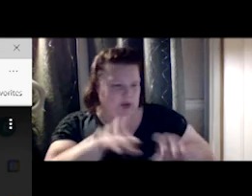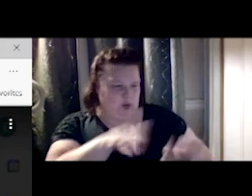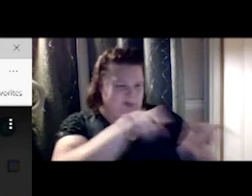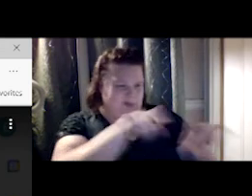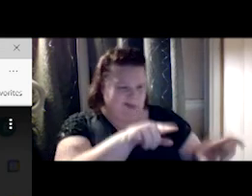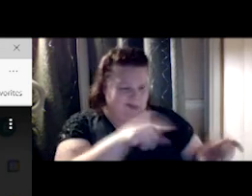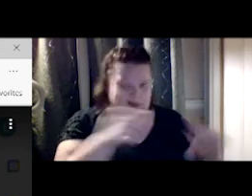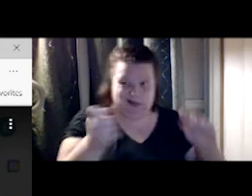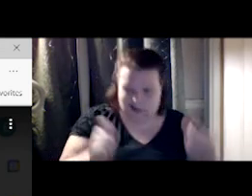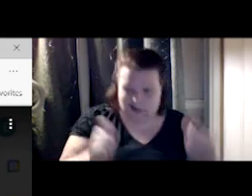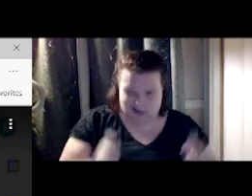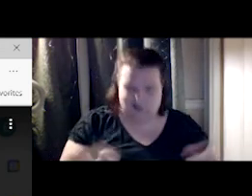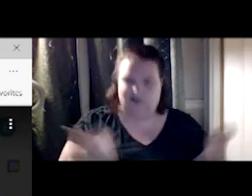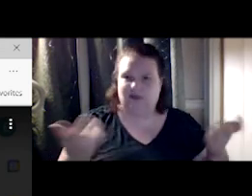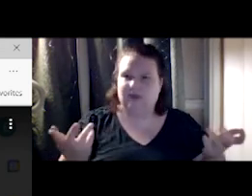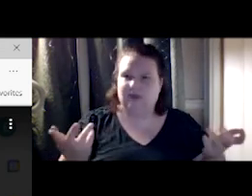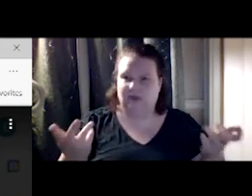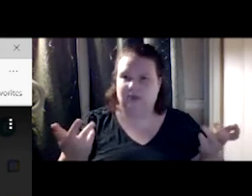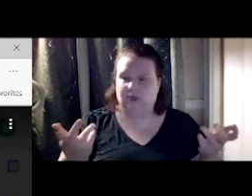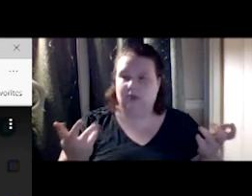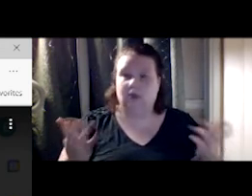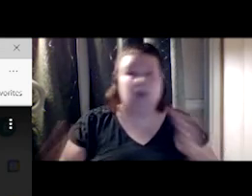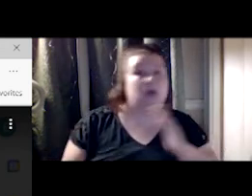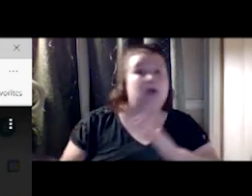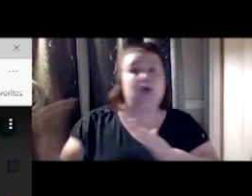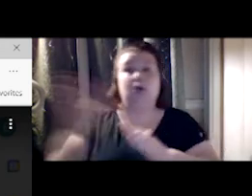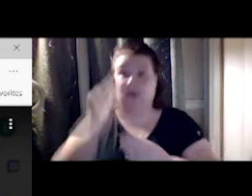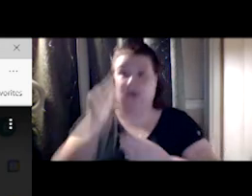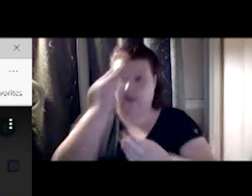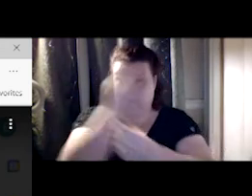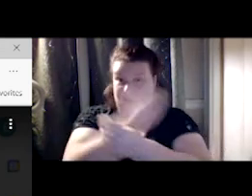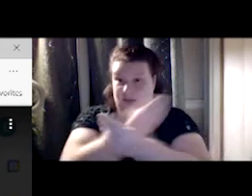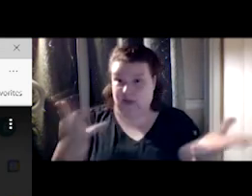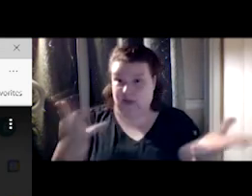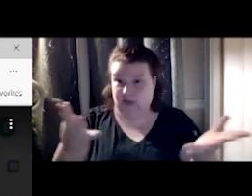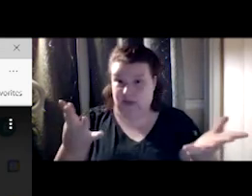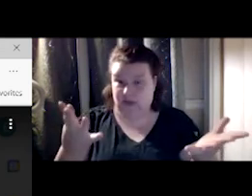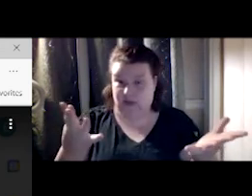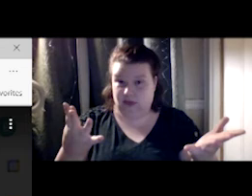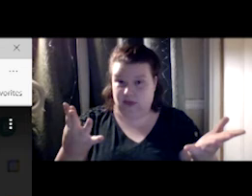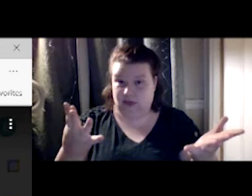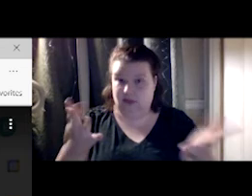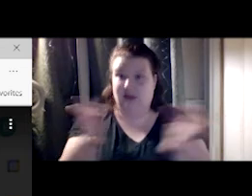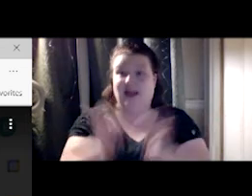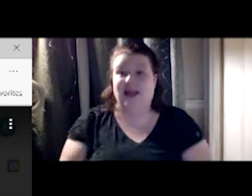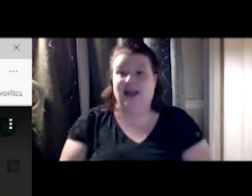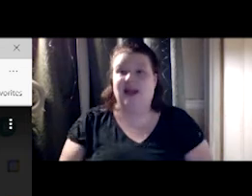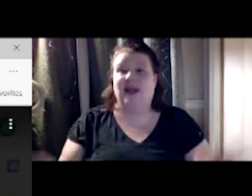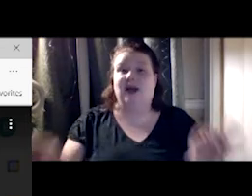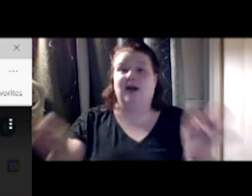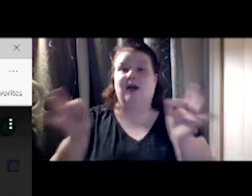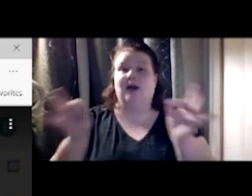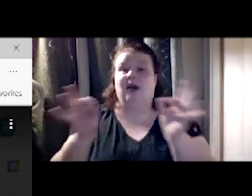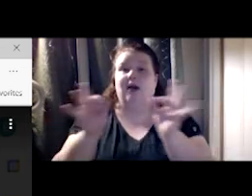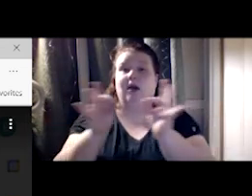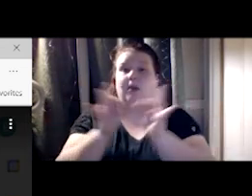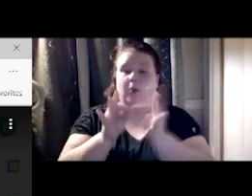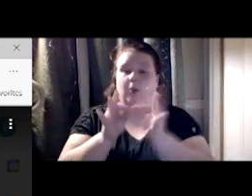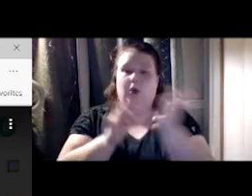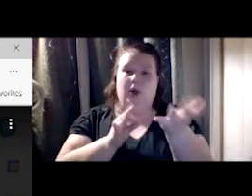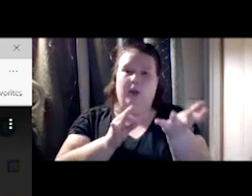you guys is it's really important that you have your why, because the why is more important